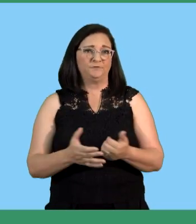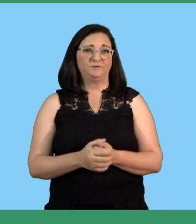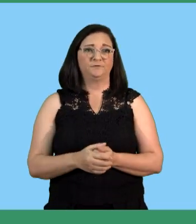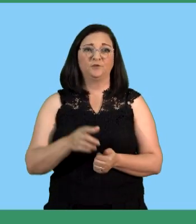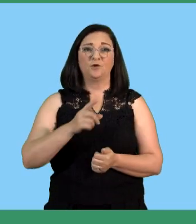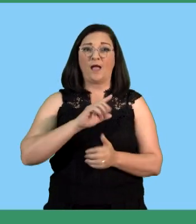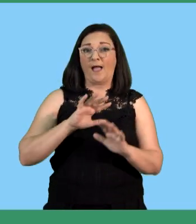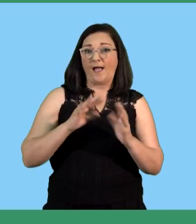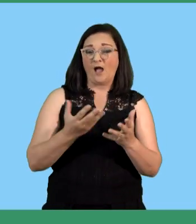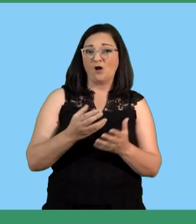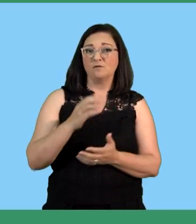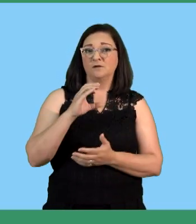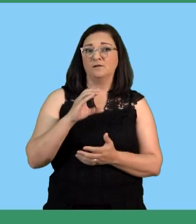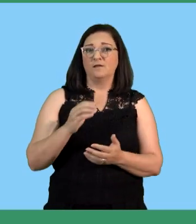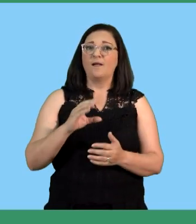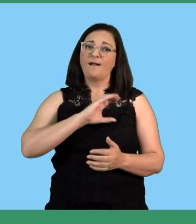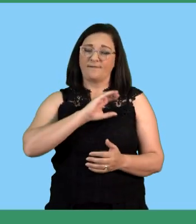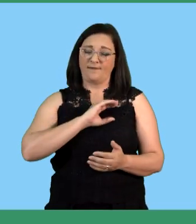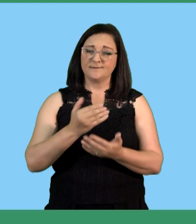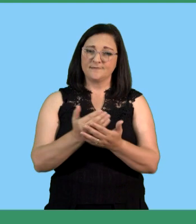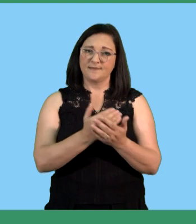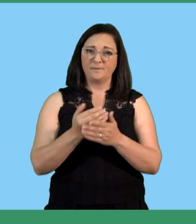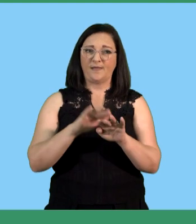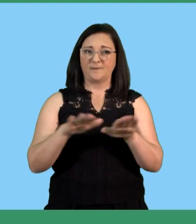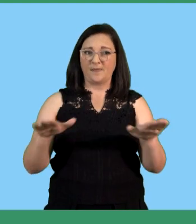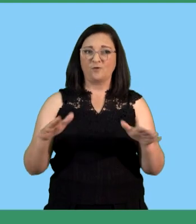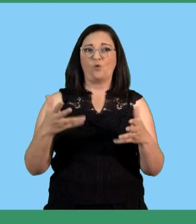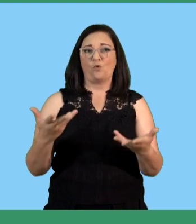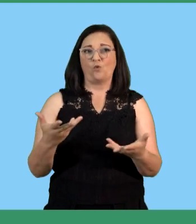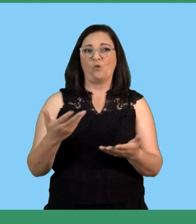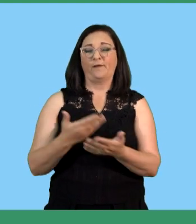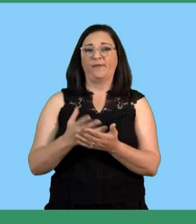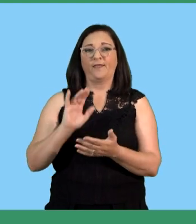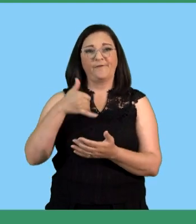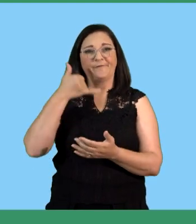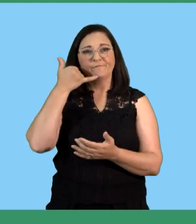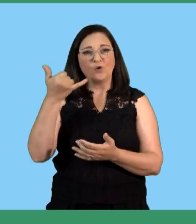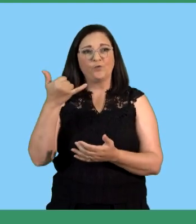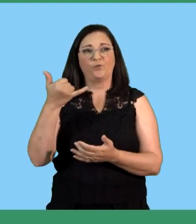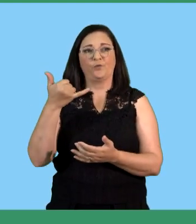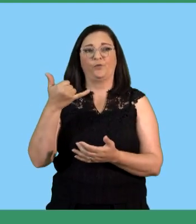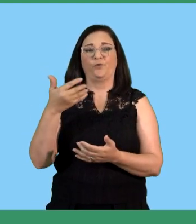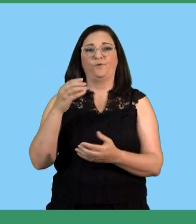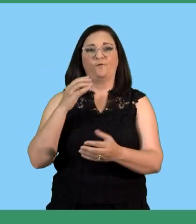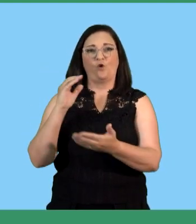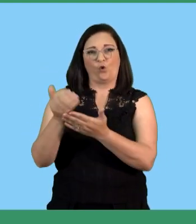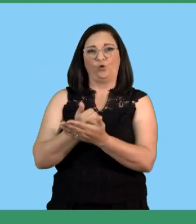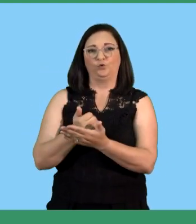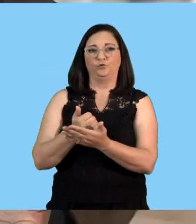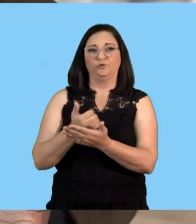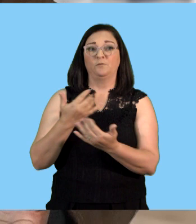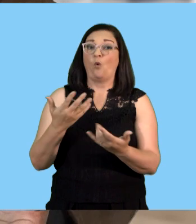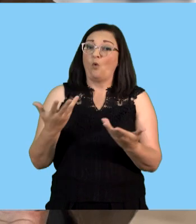via customer care desks or consumer hotlines. Now, the other way to complain, they also complain on the social